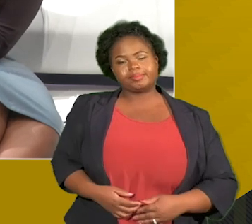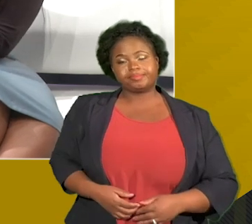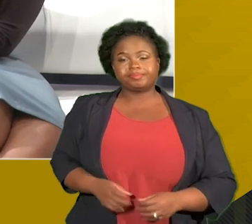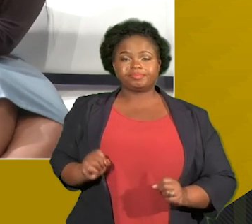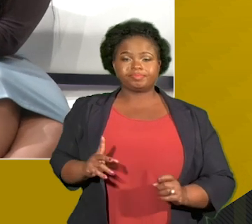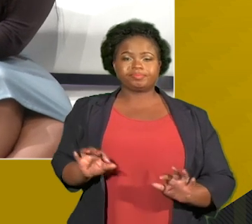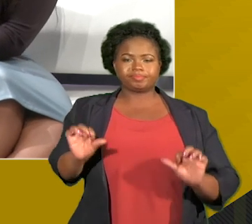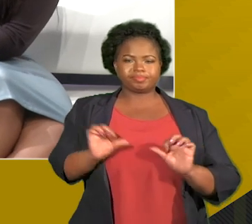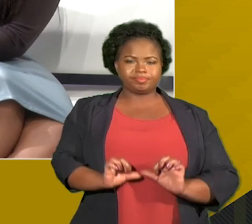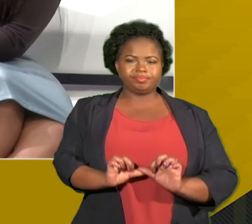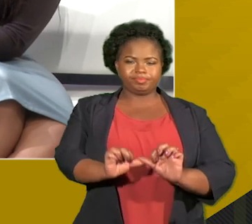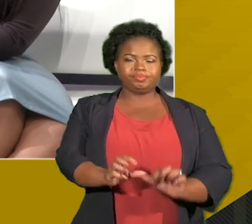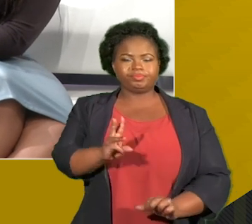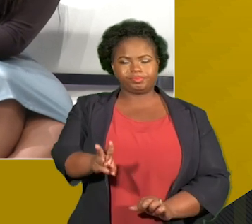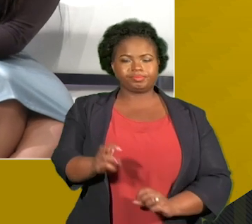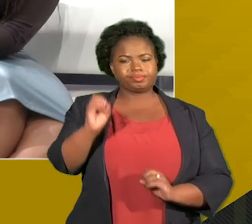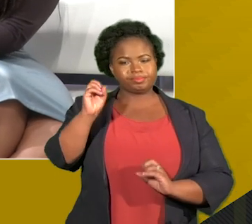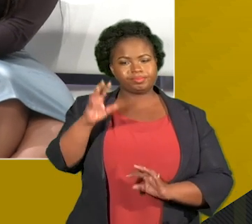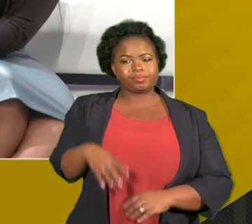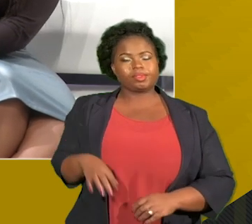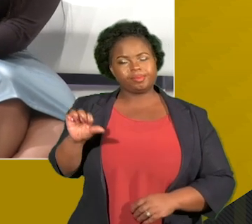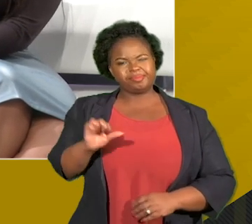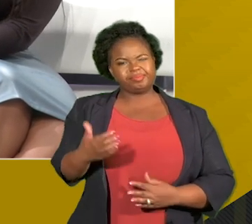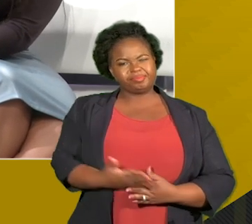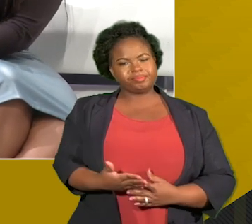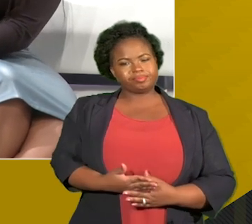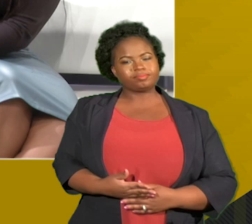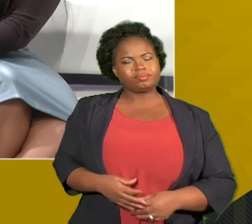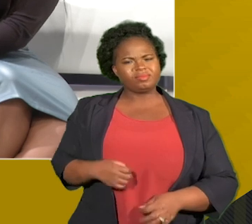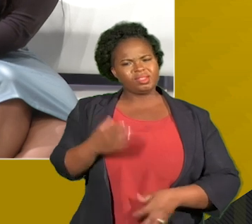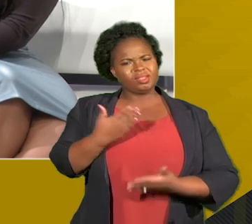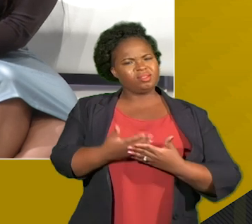for an ad break. When we come back, we're speaking to the artist,